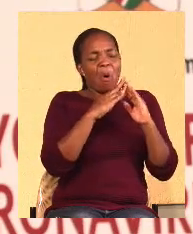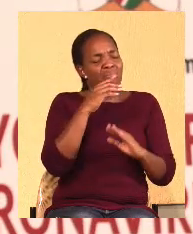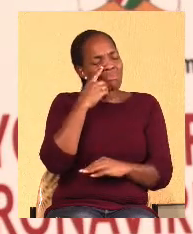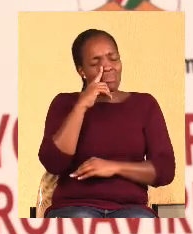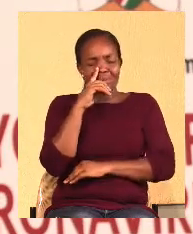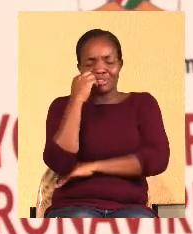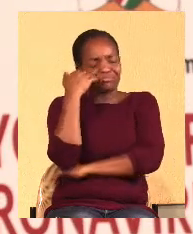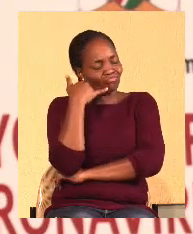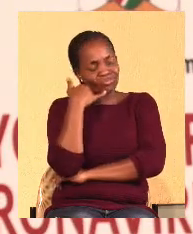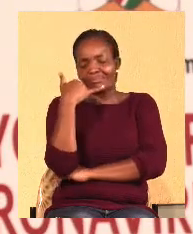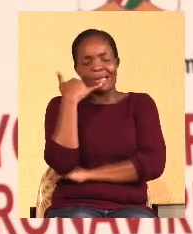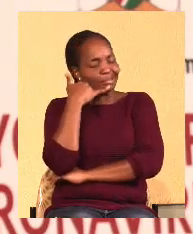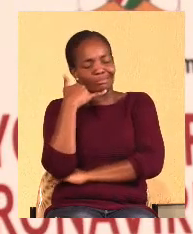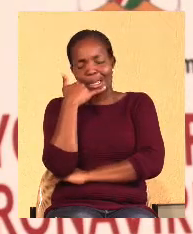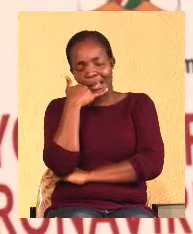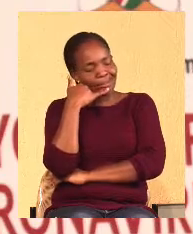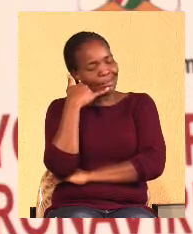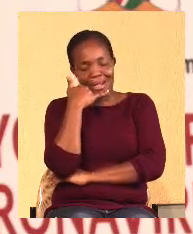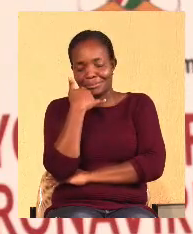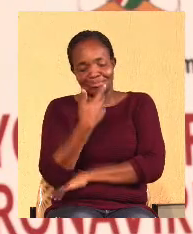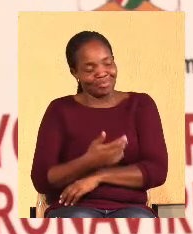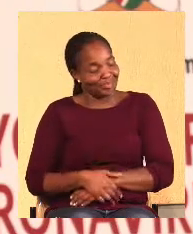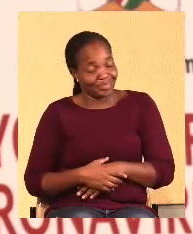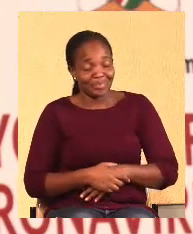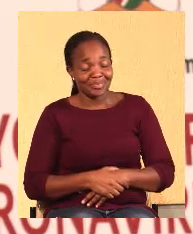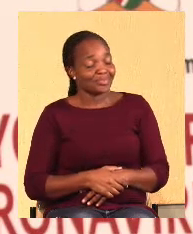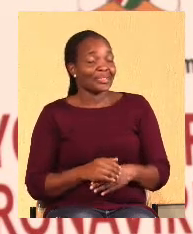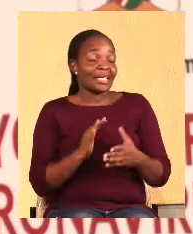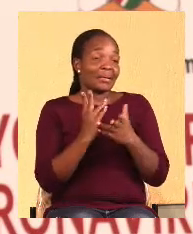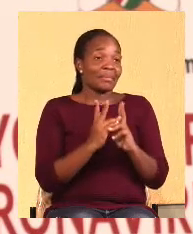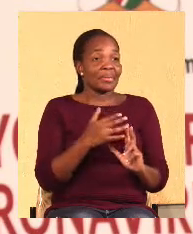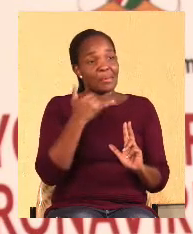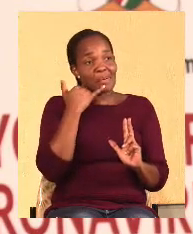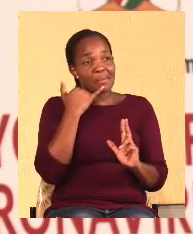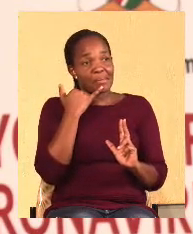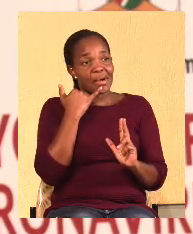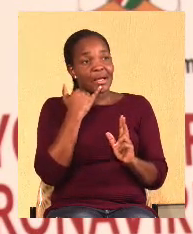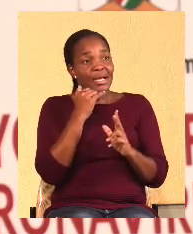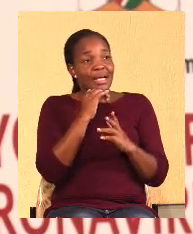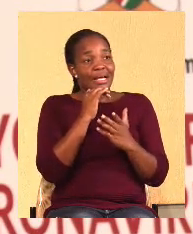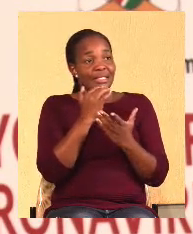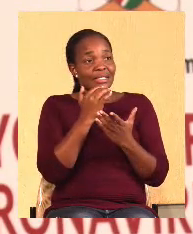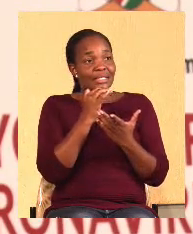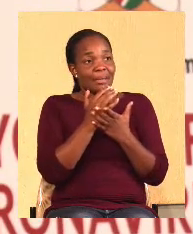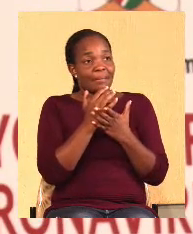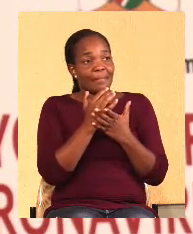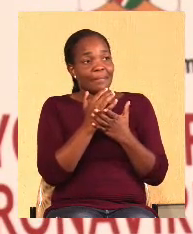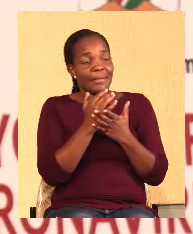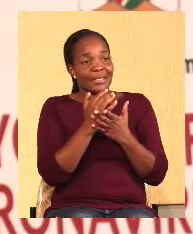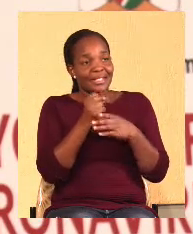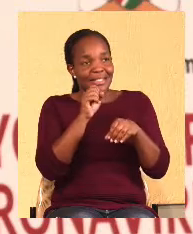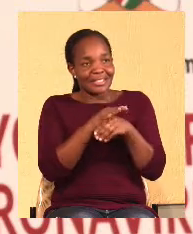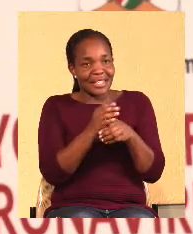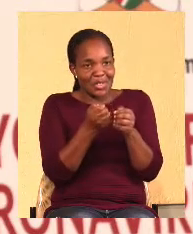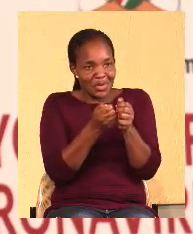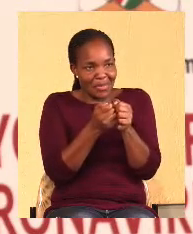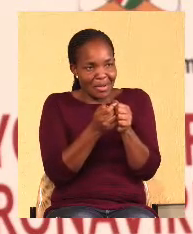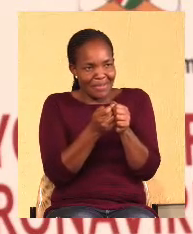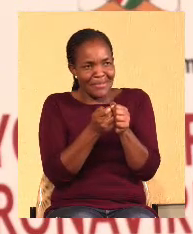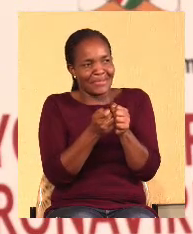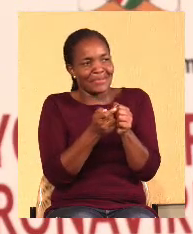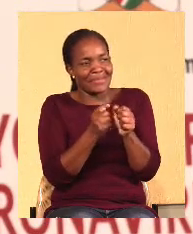themselves. Some people are calling because they send the wrong e-wallets to the wrong numbers. Some callers